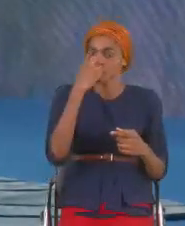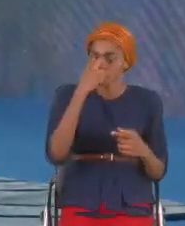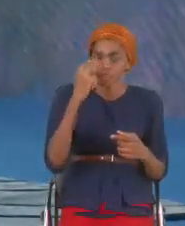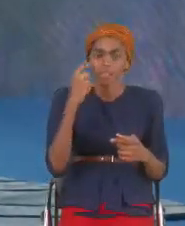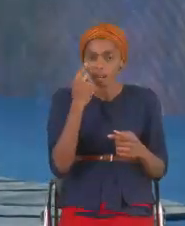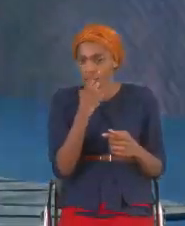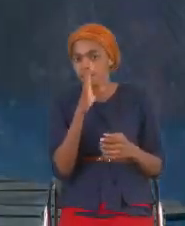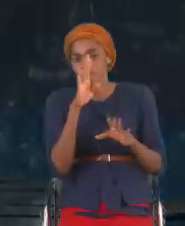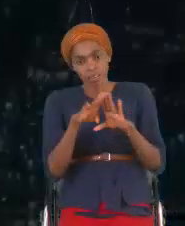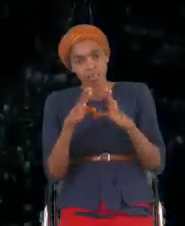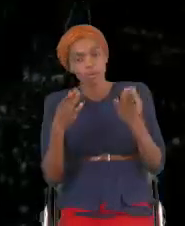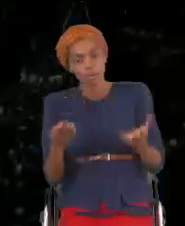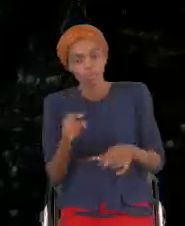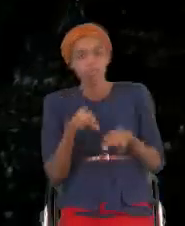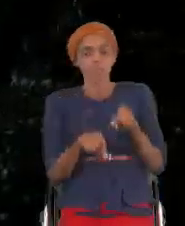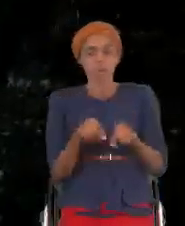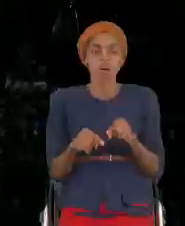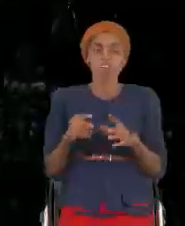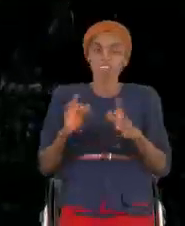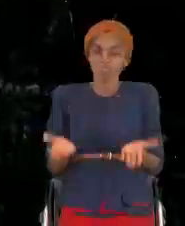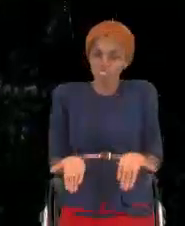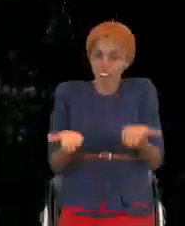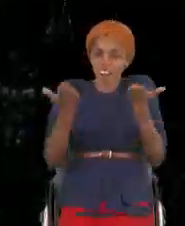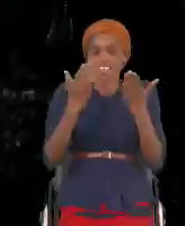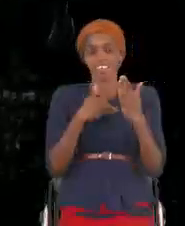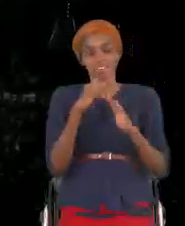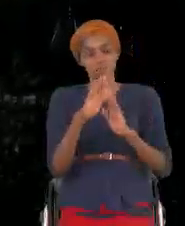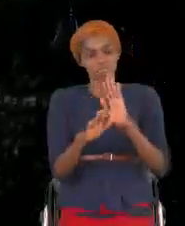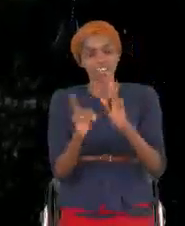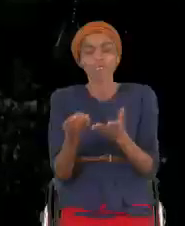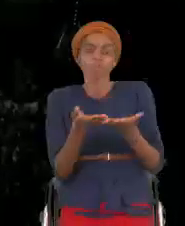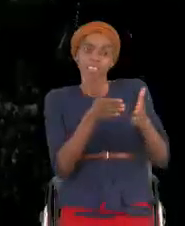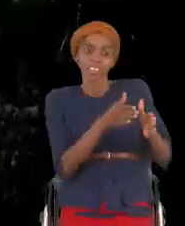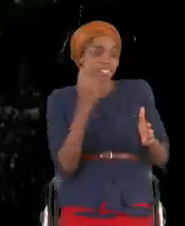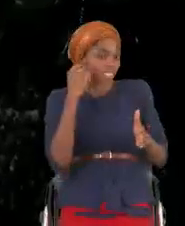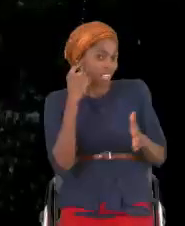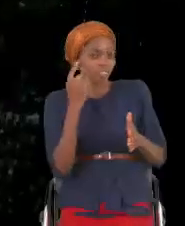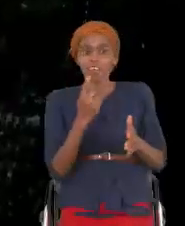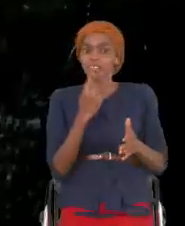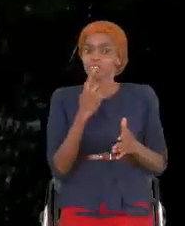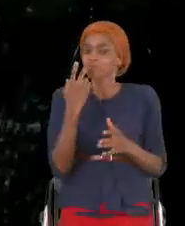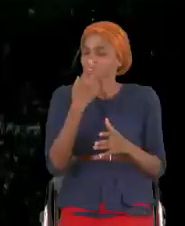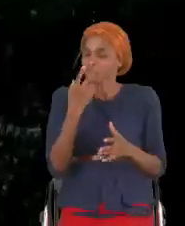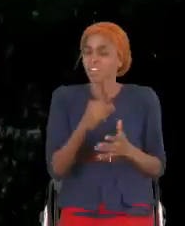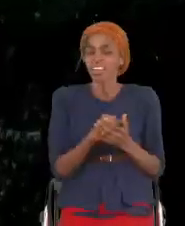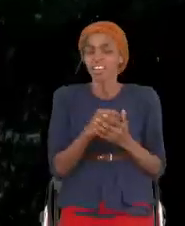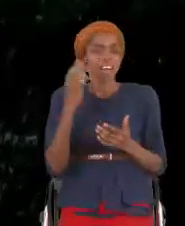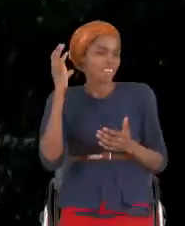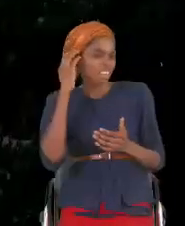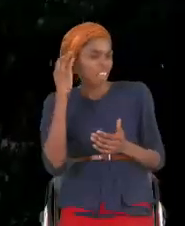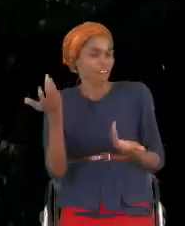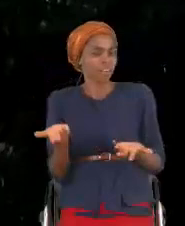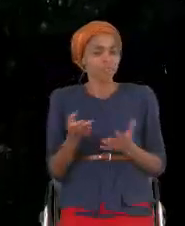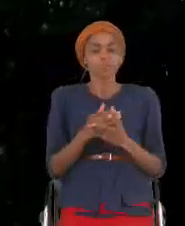opened, the lame rising up and walking, the deaf and the dumb speaking and hearing,